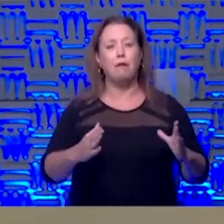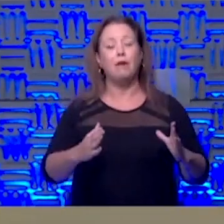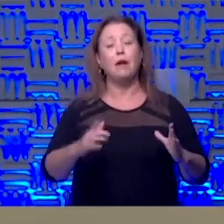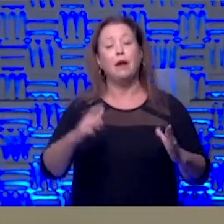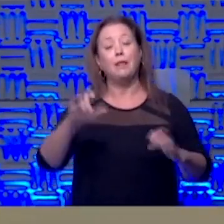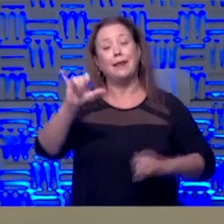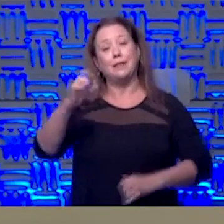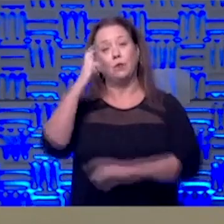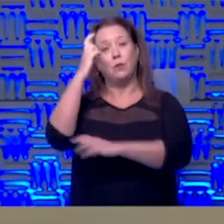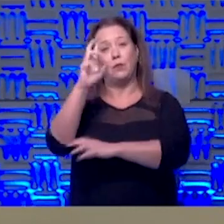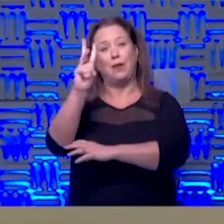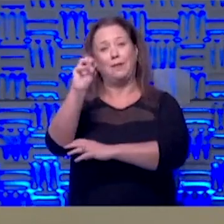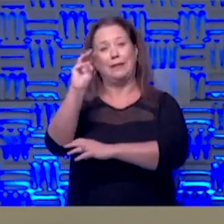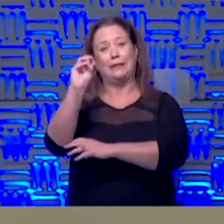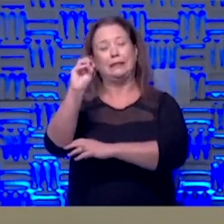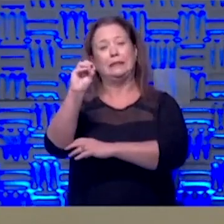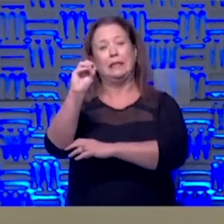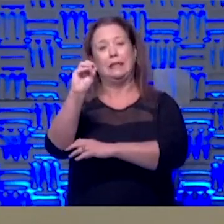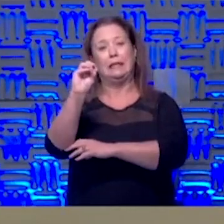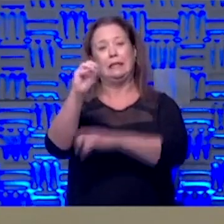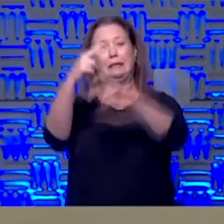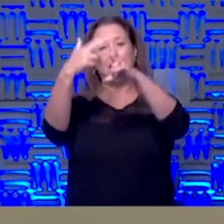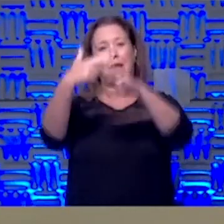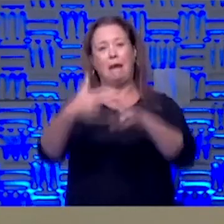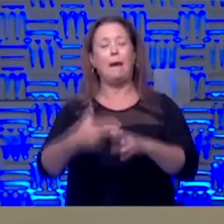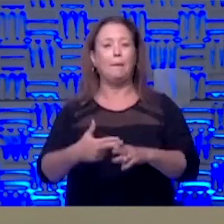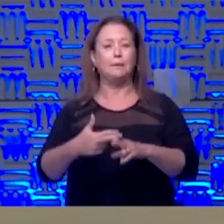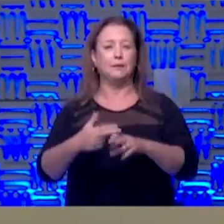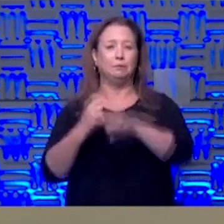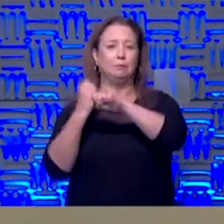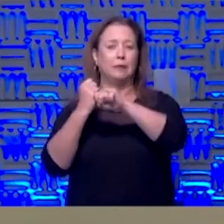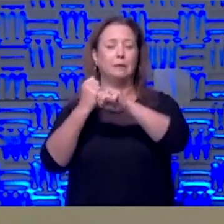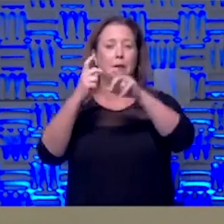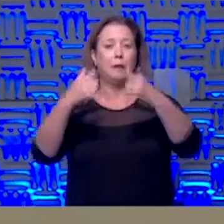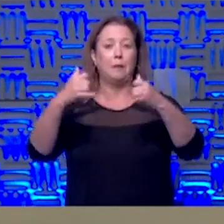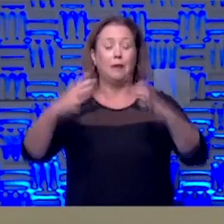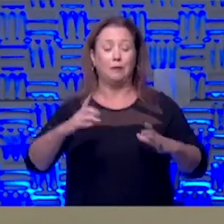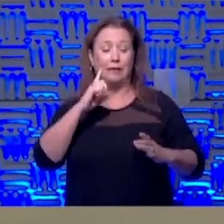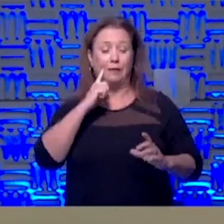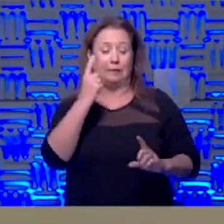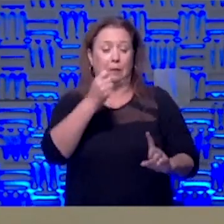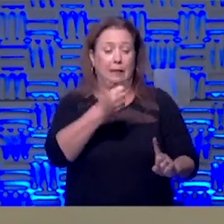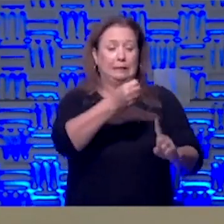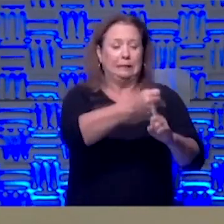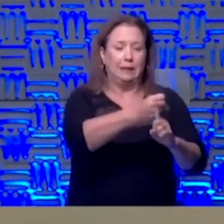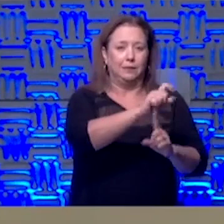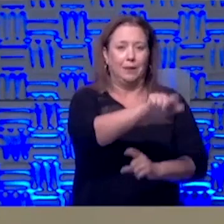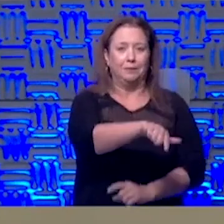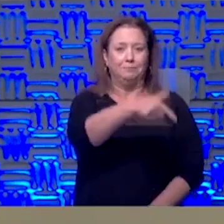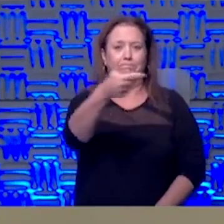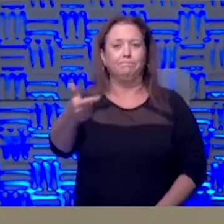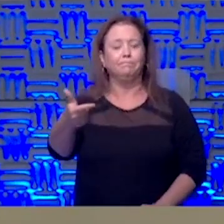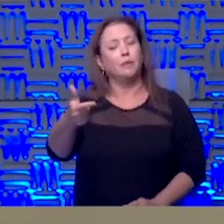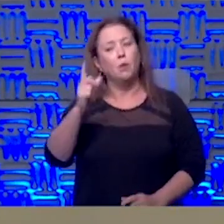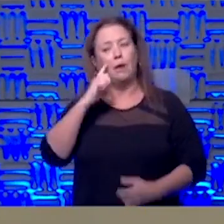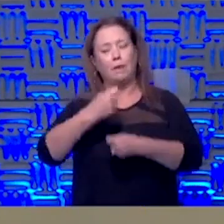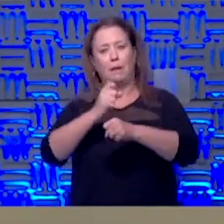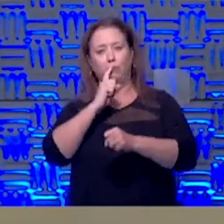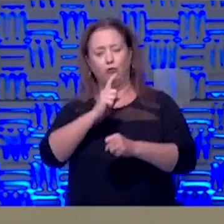60 players on our roster. So if it happens, next man up. We have to treat our players